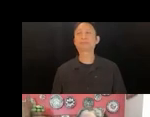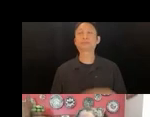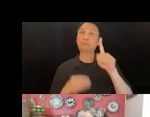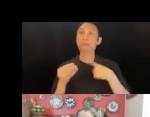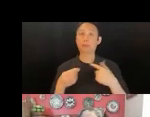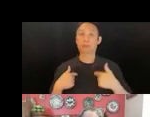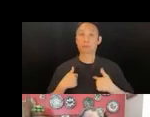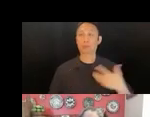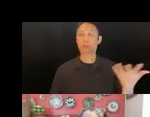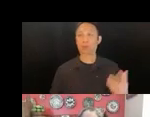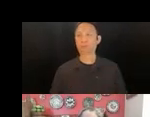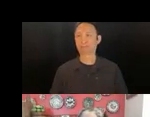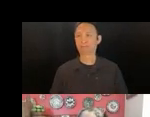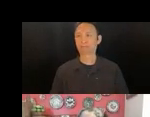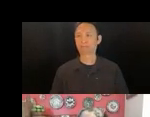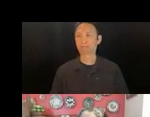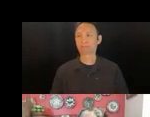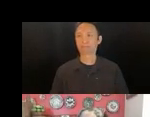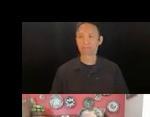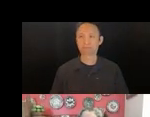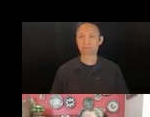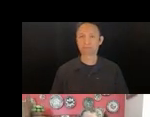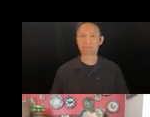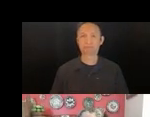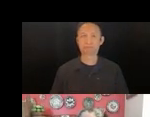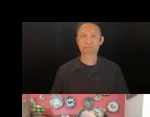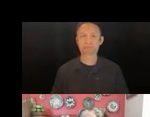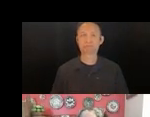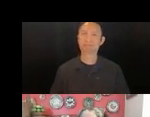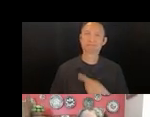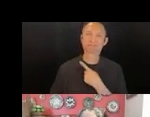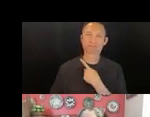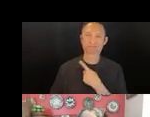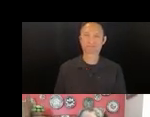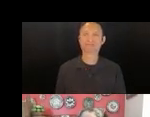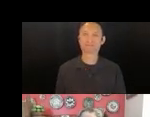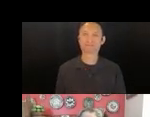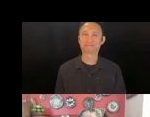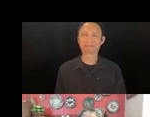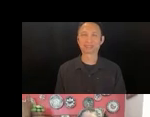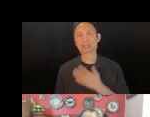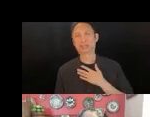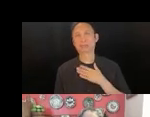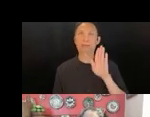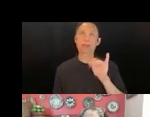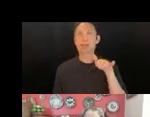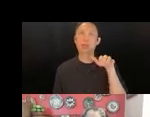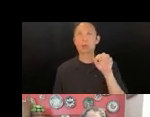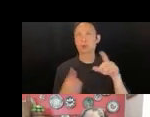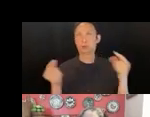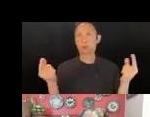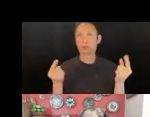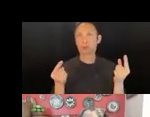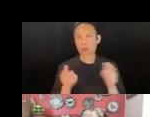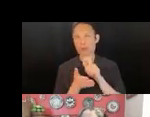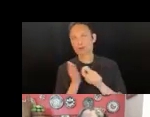just a bit about me. As you heard now in my bio, for most of my career, I was a journalist. I